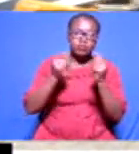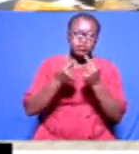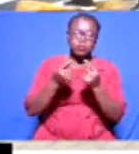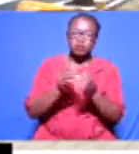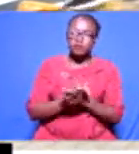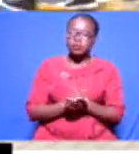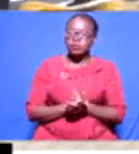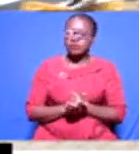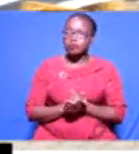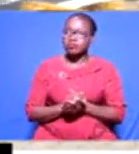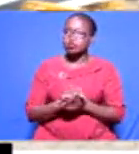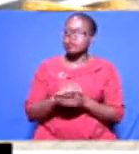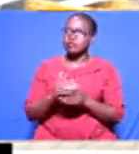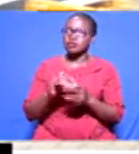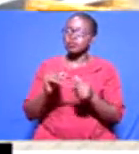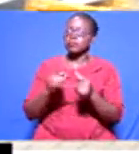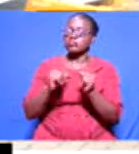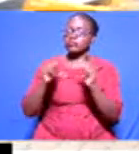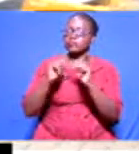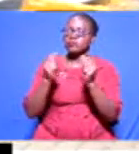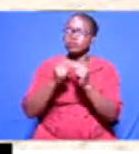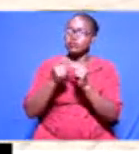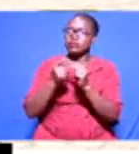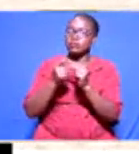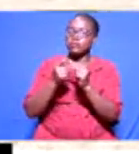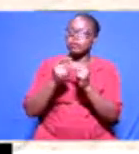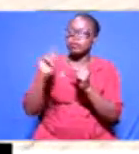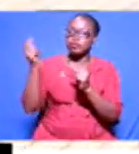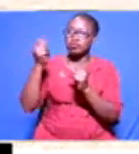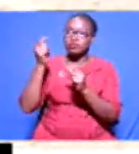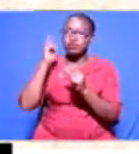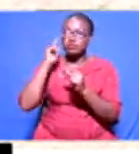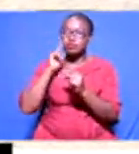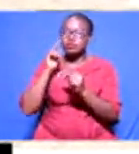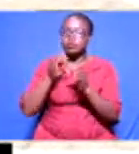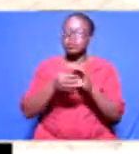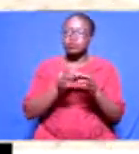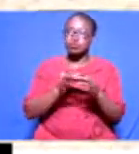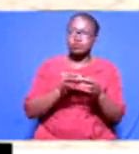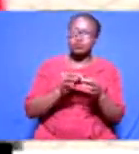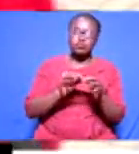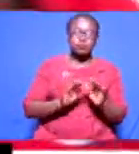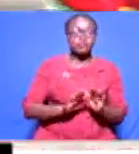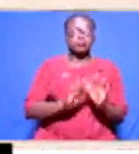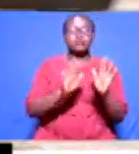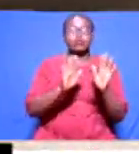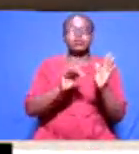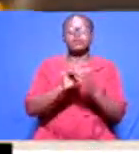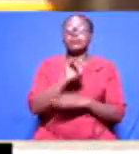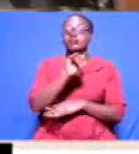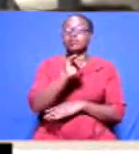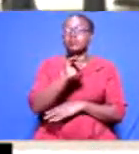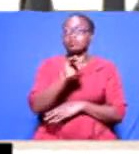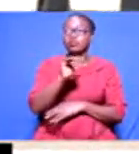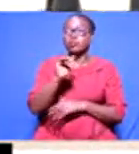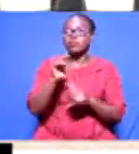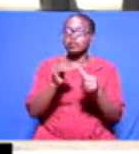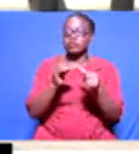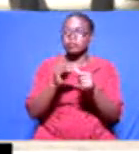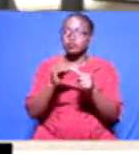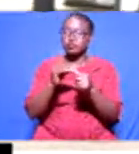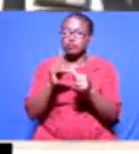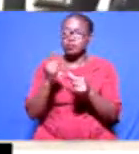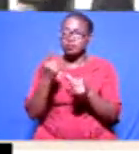The first batch of Team Kenya to the Deaflympics in Brazil left the country today ahead of the game set to be held from the 1st of May to 15th of